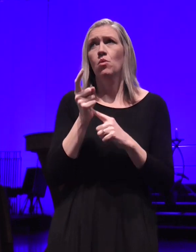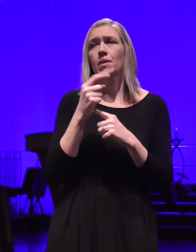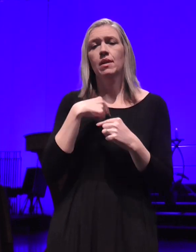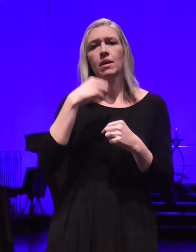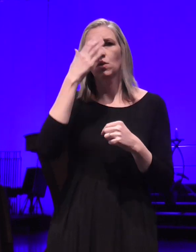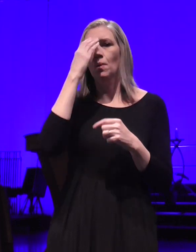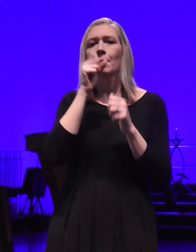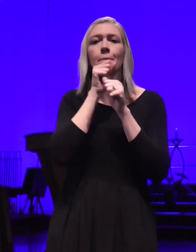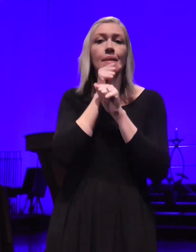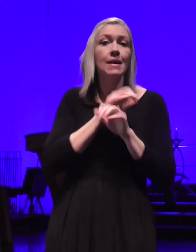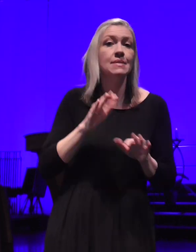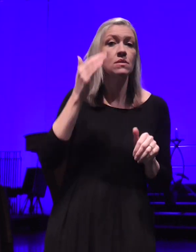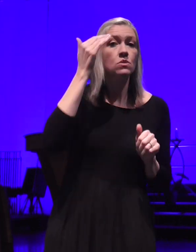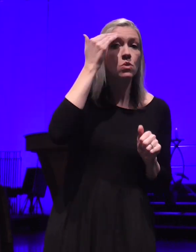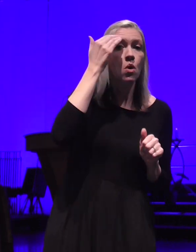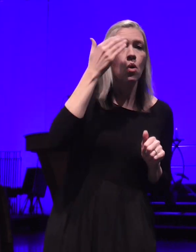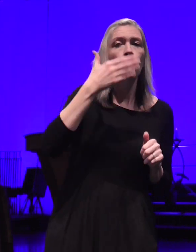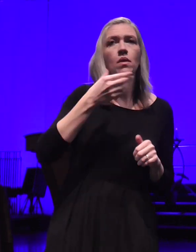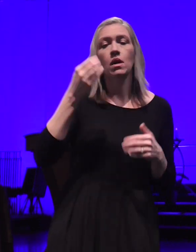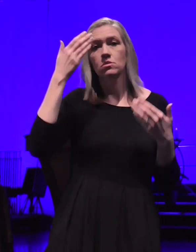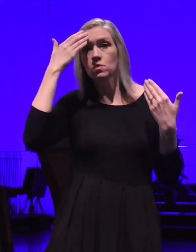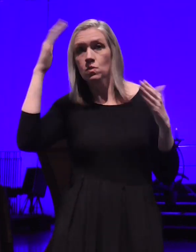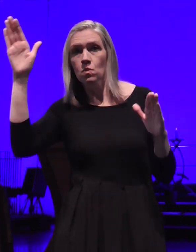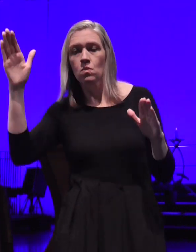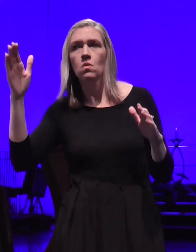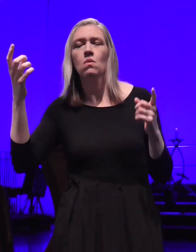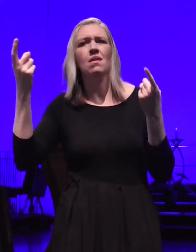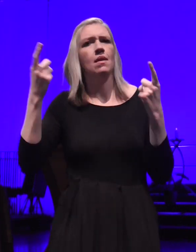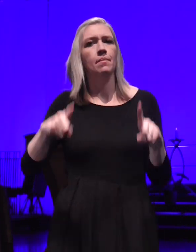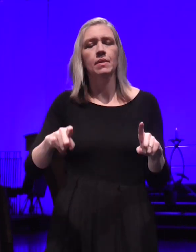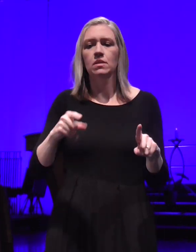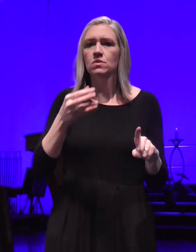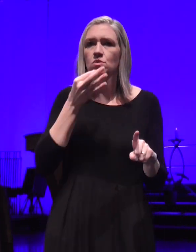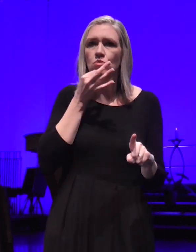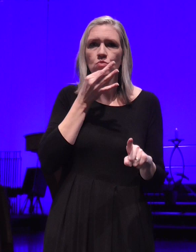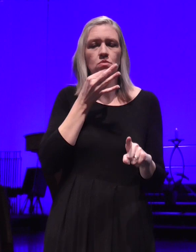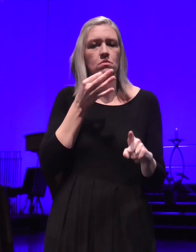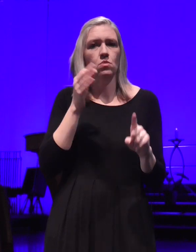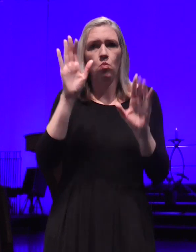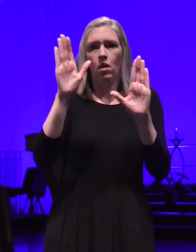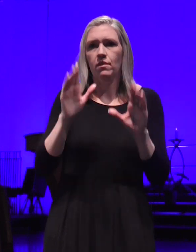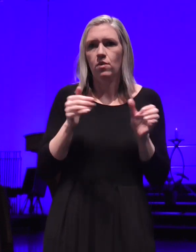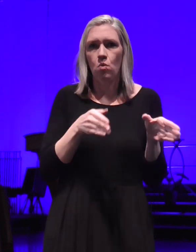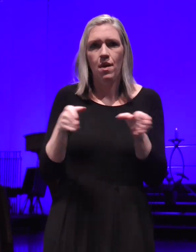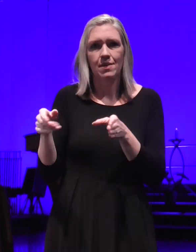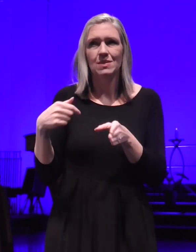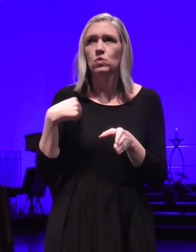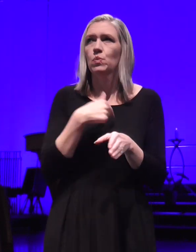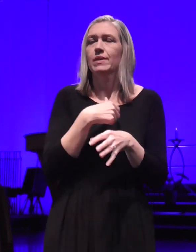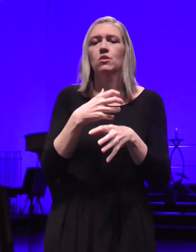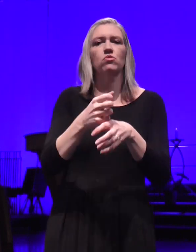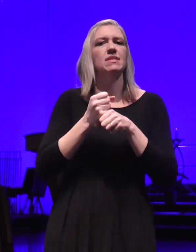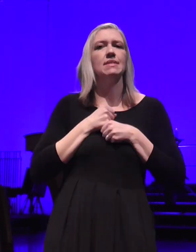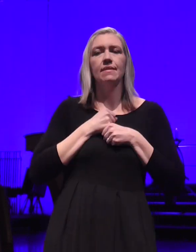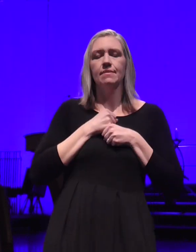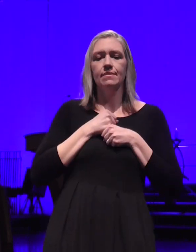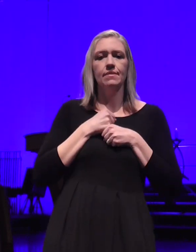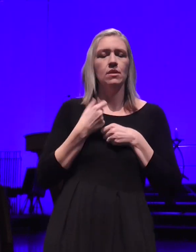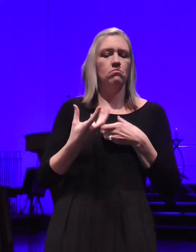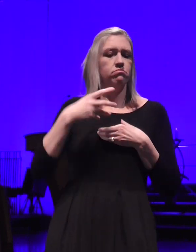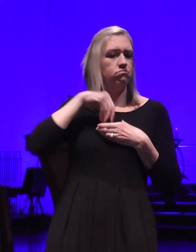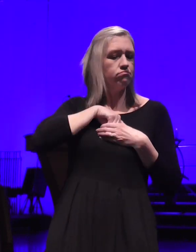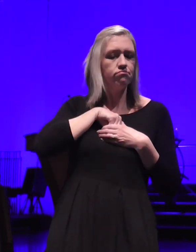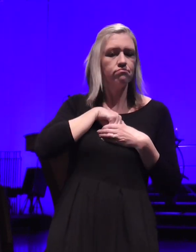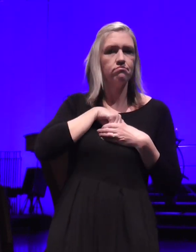and unknown to us that are coming about in emphatic and wonderful ways. We receive them, we embody